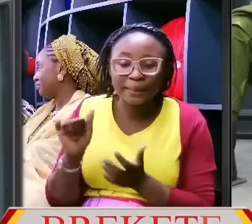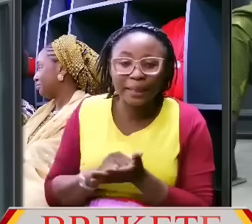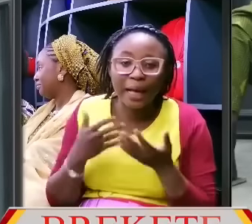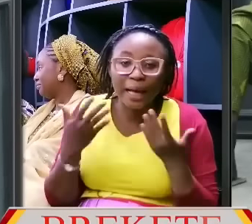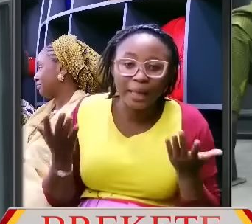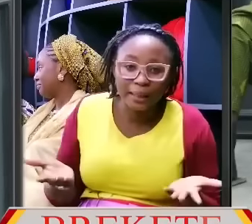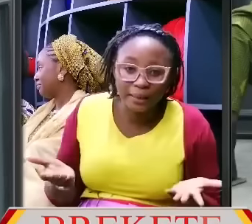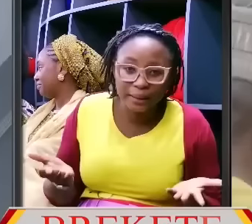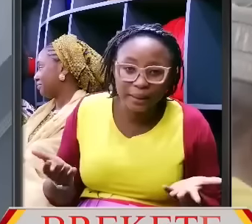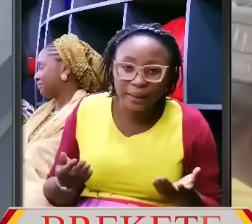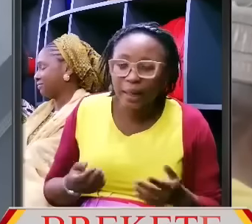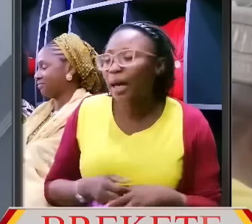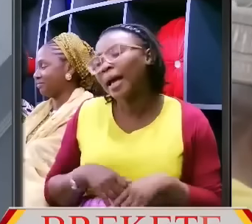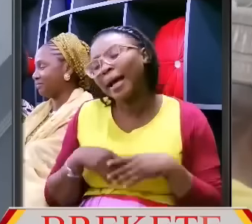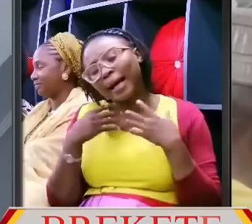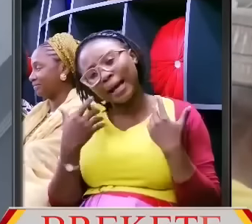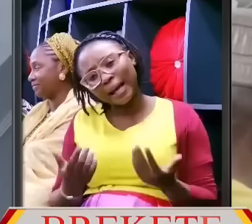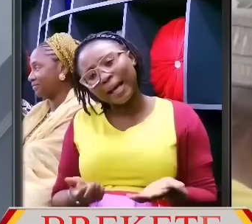No, sir. Yeah, jump this.